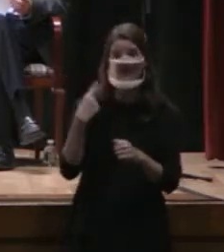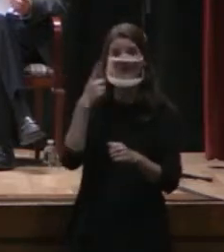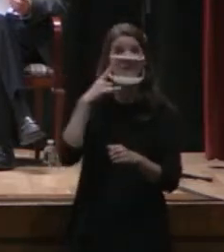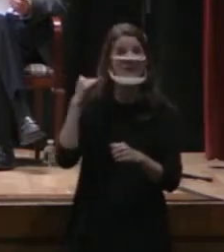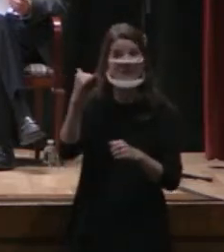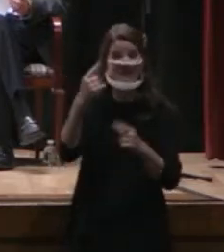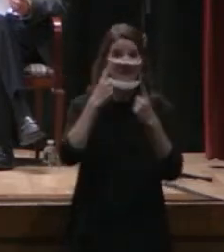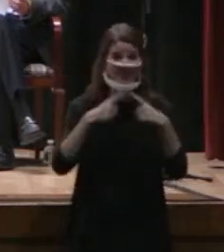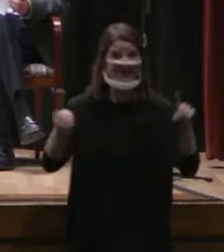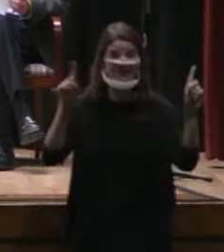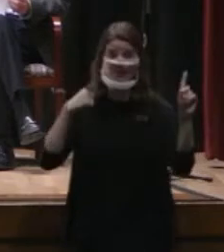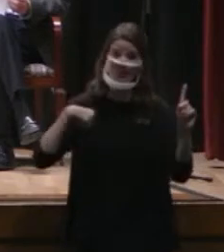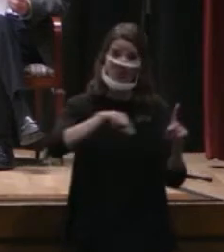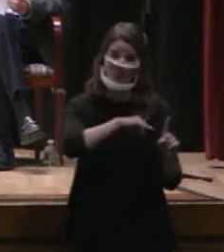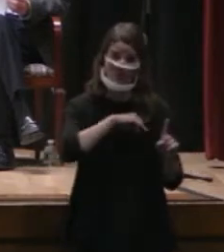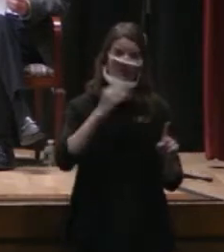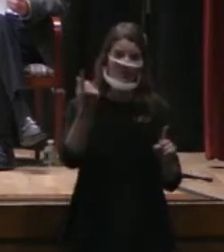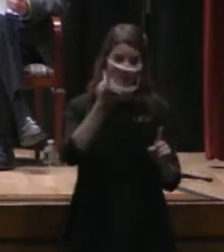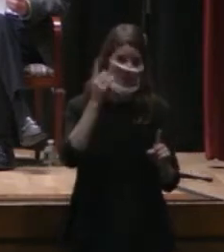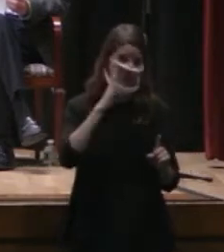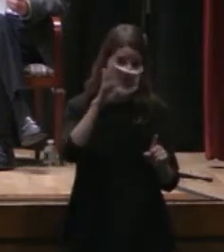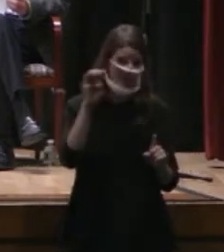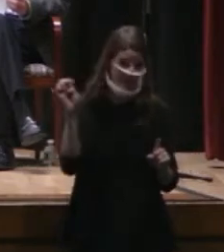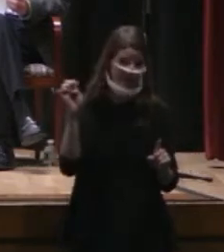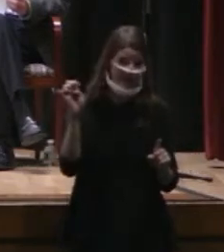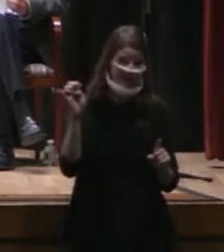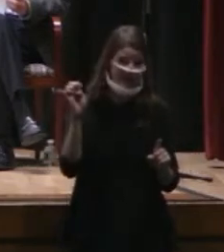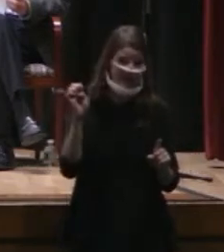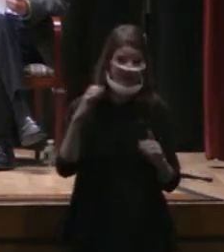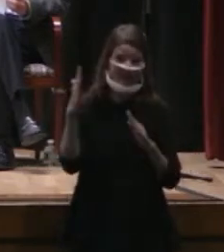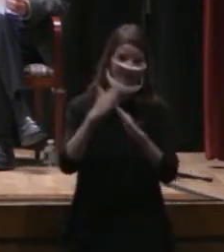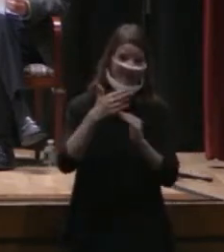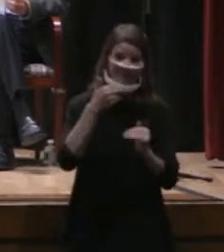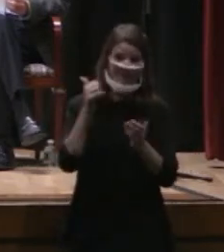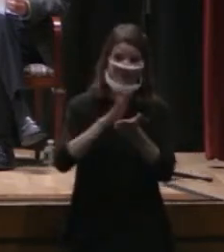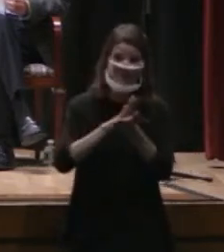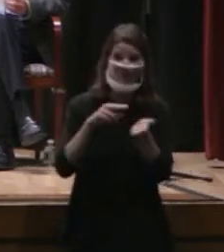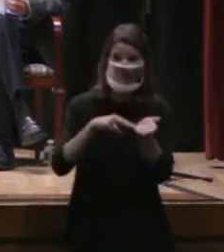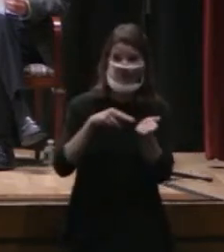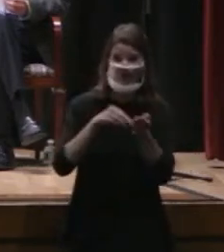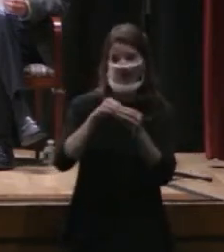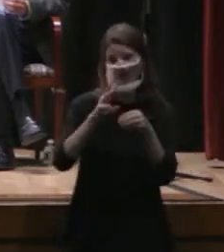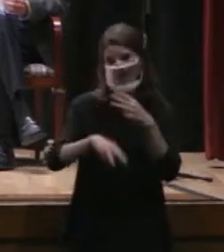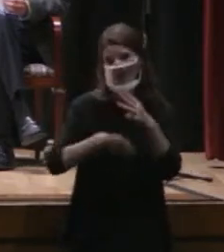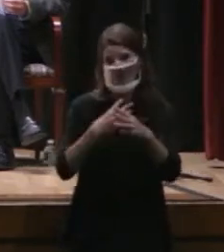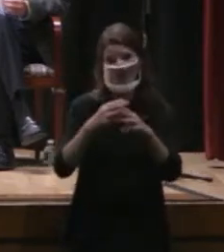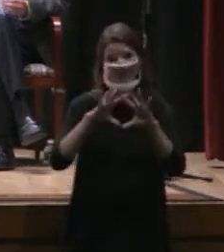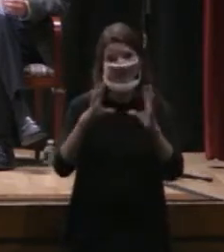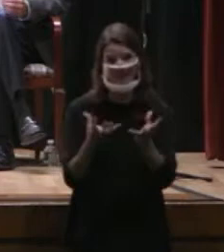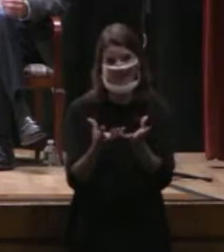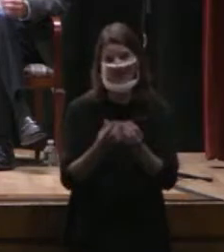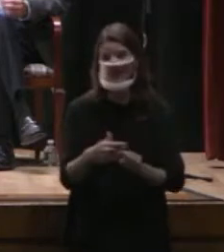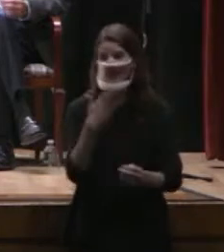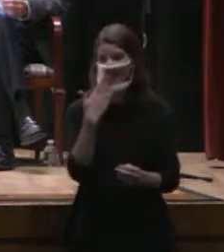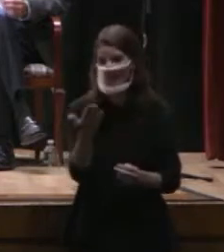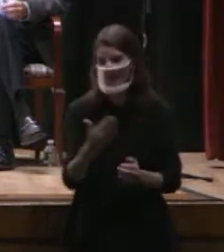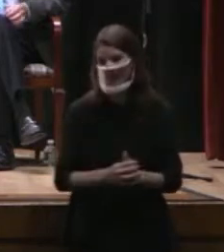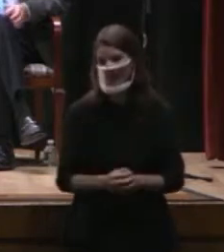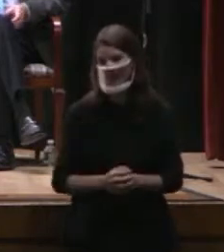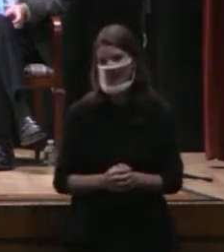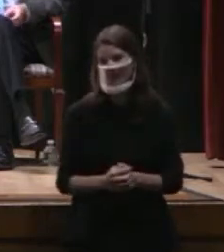declare that we are and will always be the greatest school of nursing in the world. Thank you.